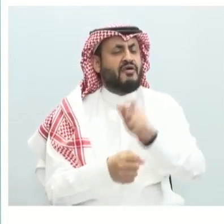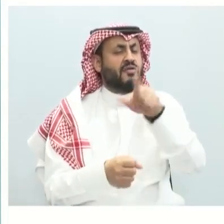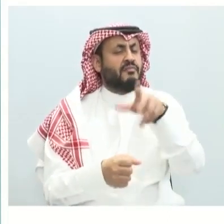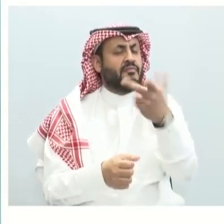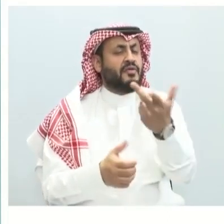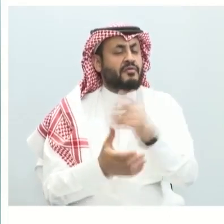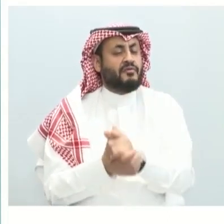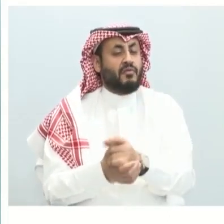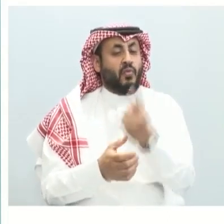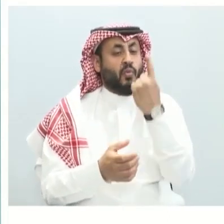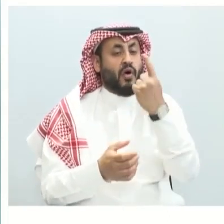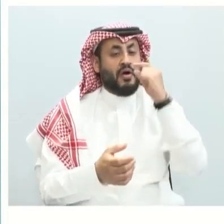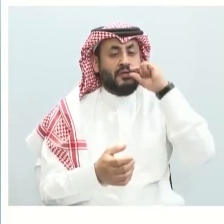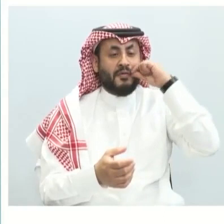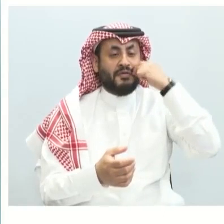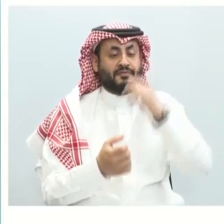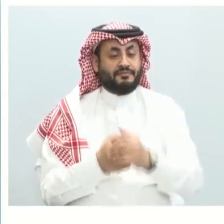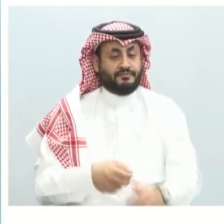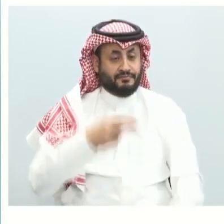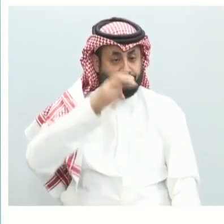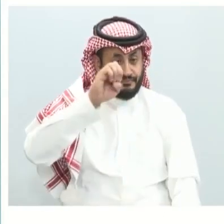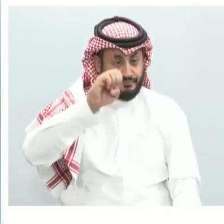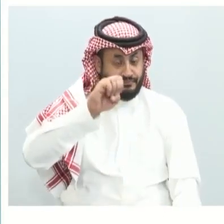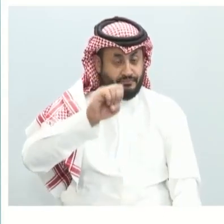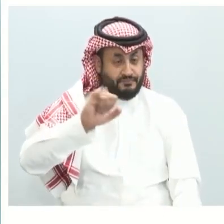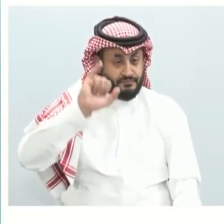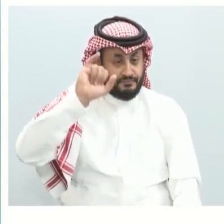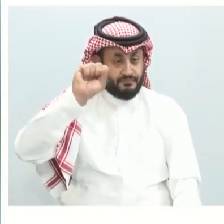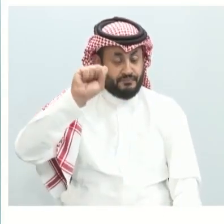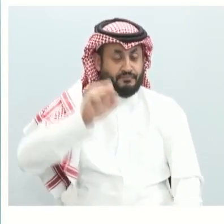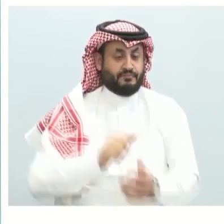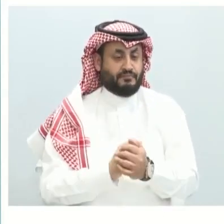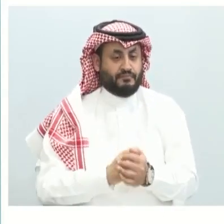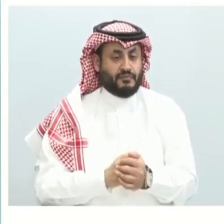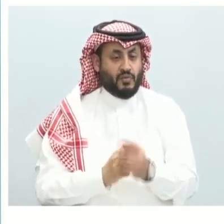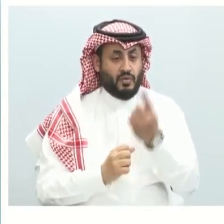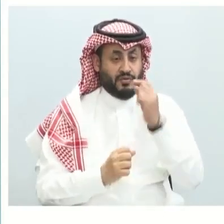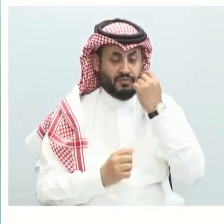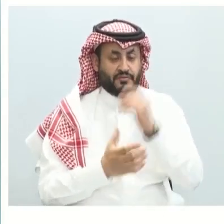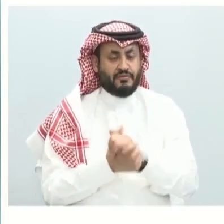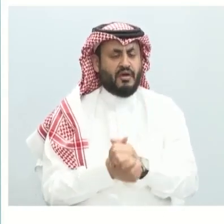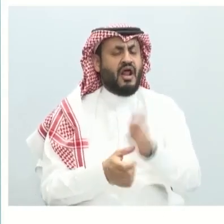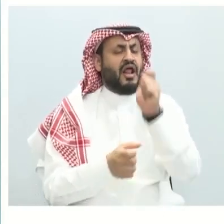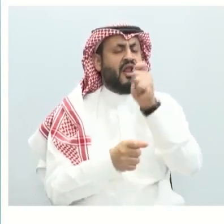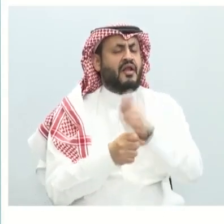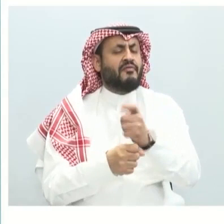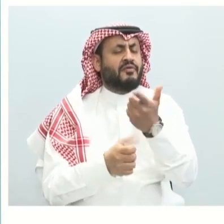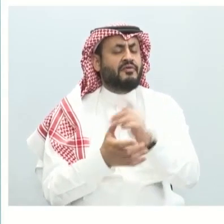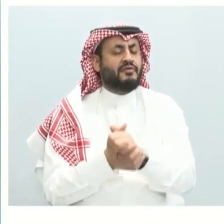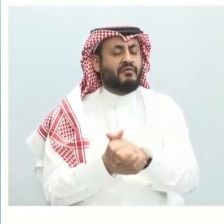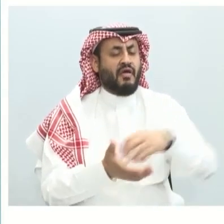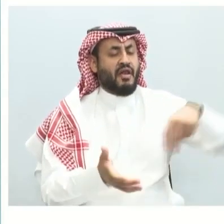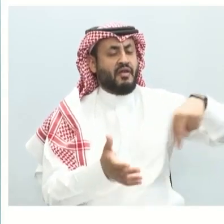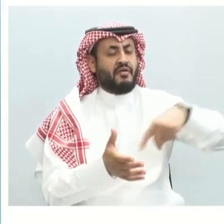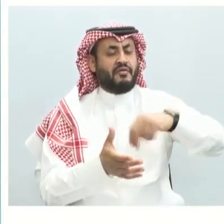me and not you, we said, he is going to visit the children's art